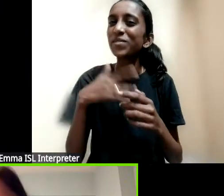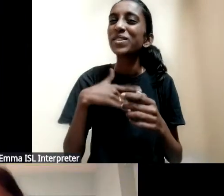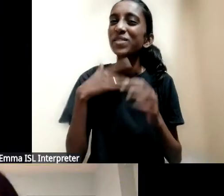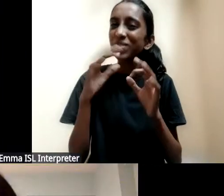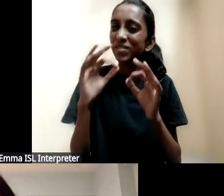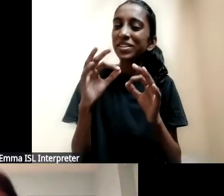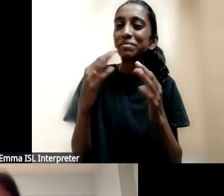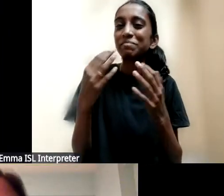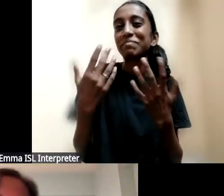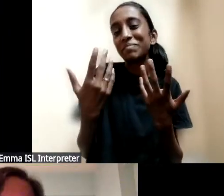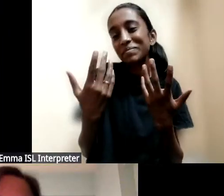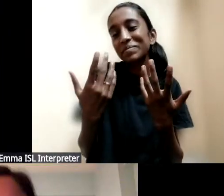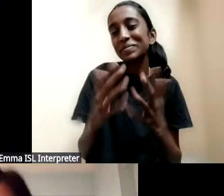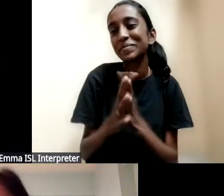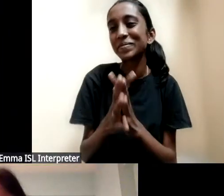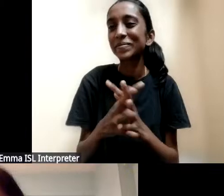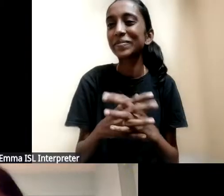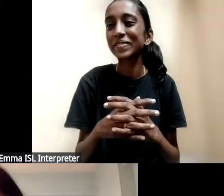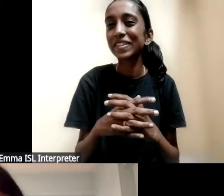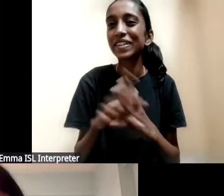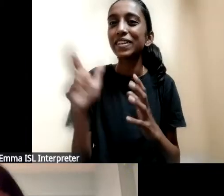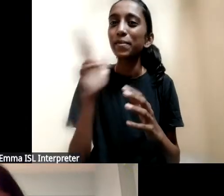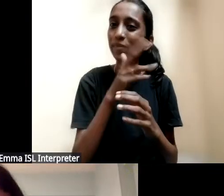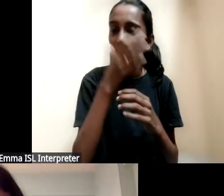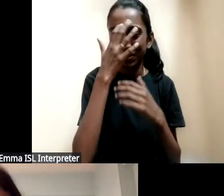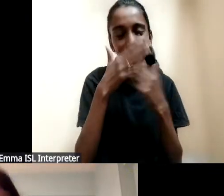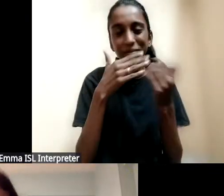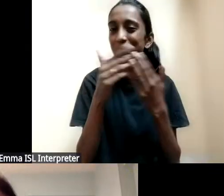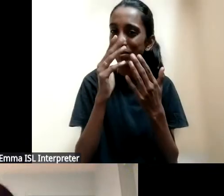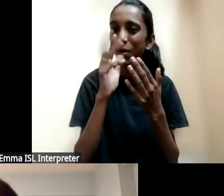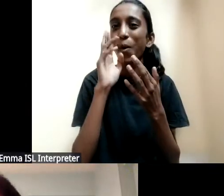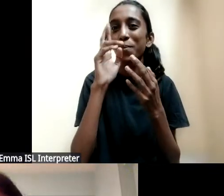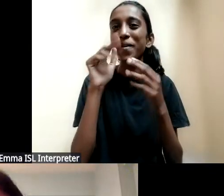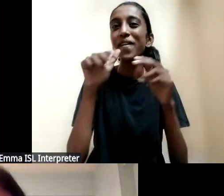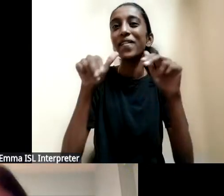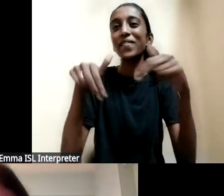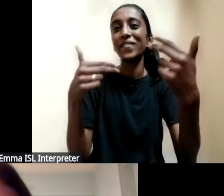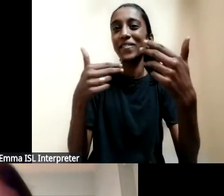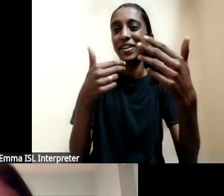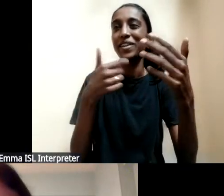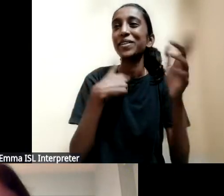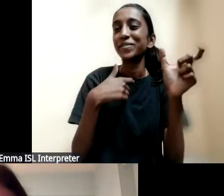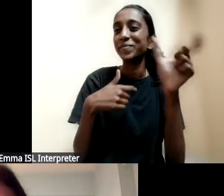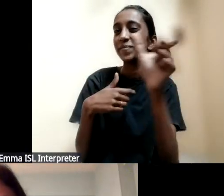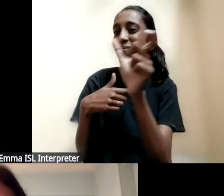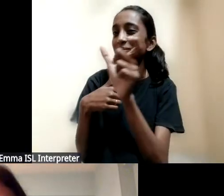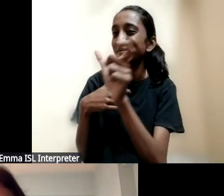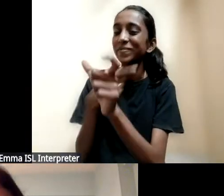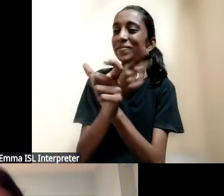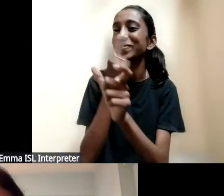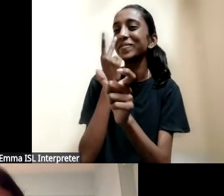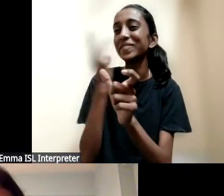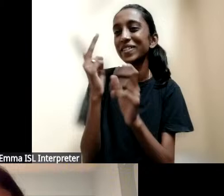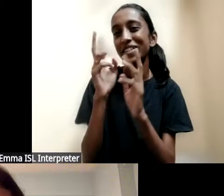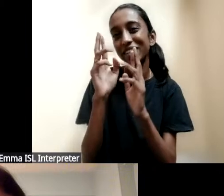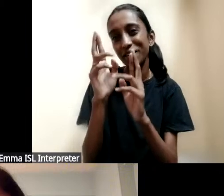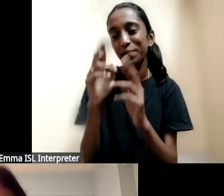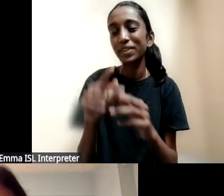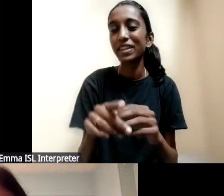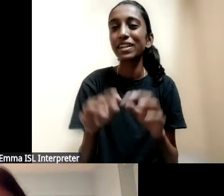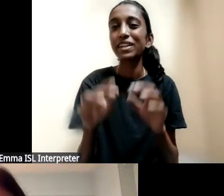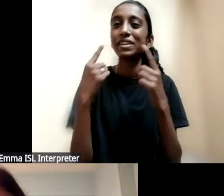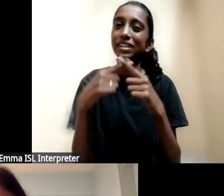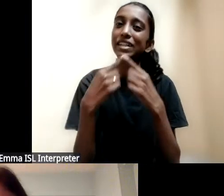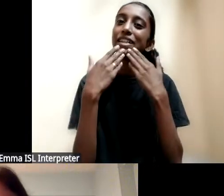to. No, we can always sort that out over video call. Great. Thank But again, thank you.